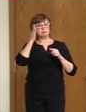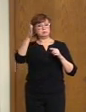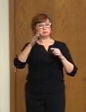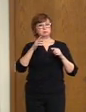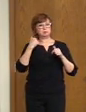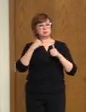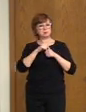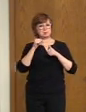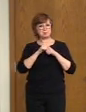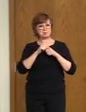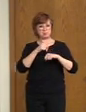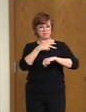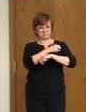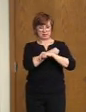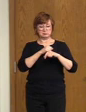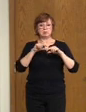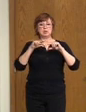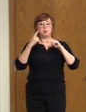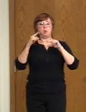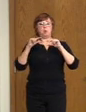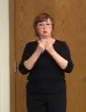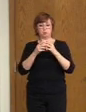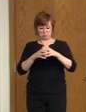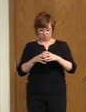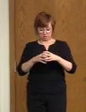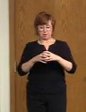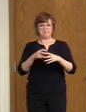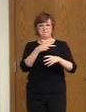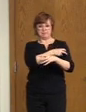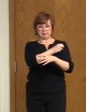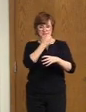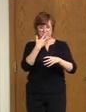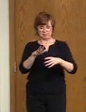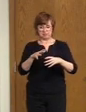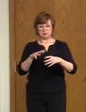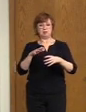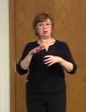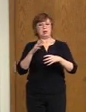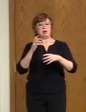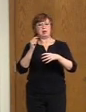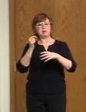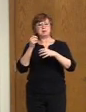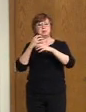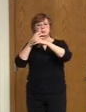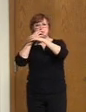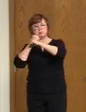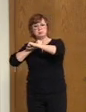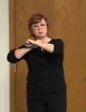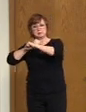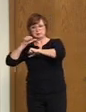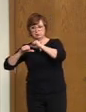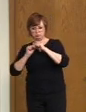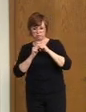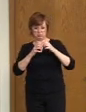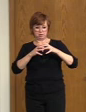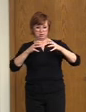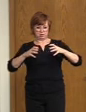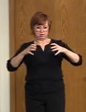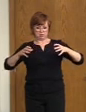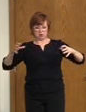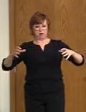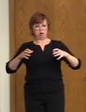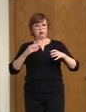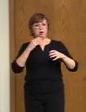all of us, obviously some of those considerations may come up going forward. We can't really comment on them right now. And